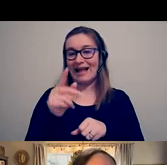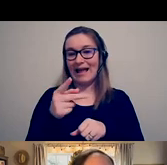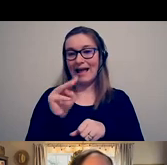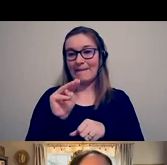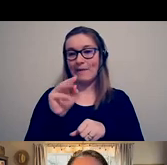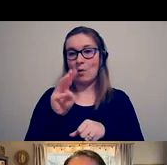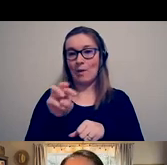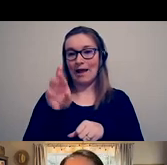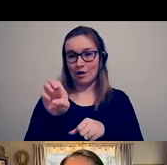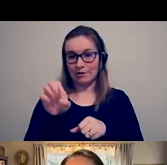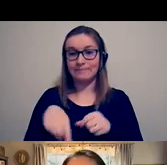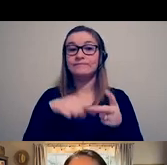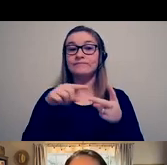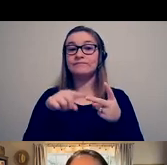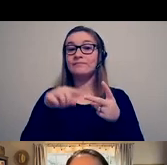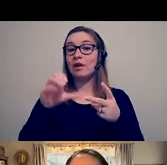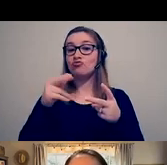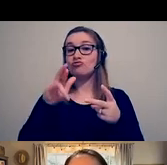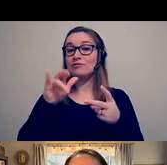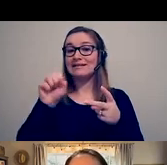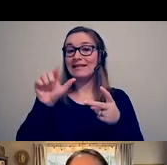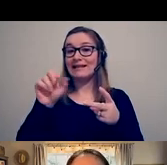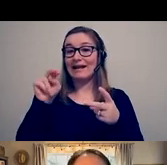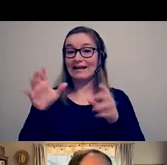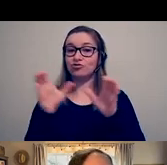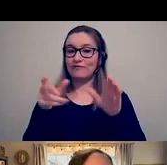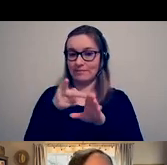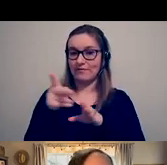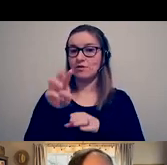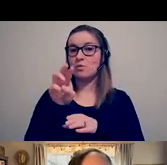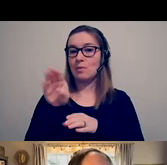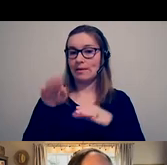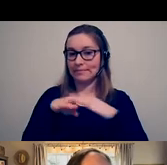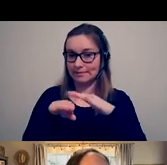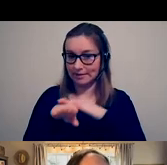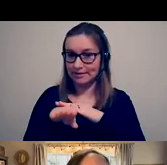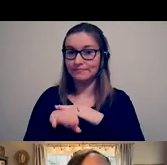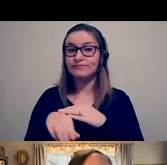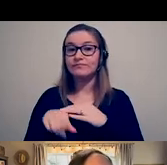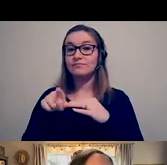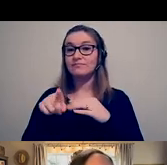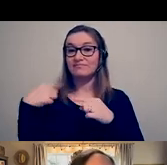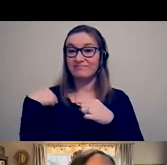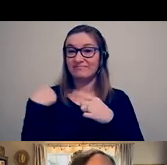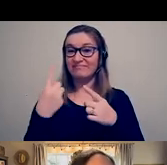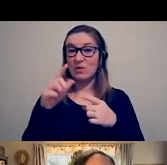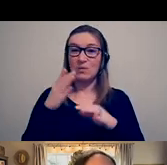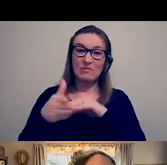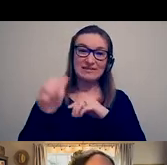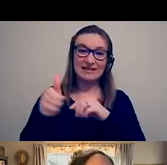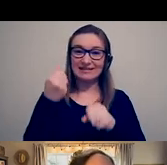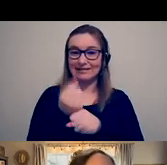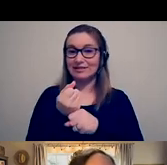Lane, who's also a certified professional in web accessibility. And he has over 10 years of experience